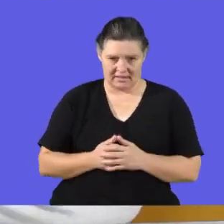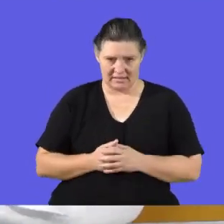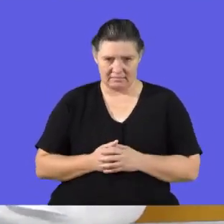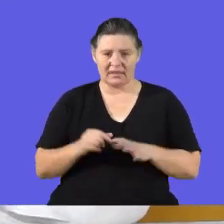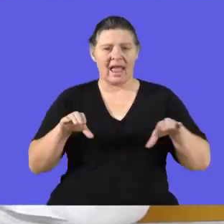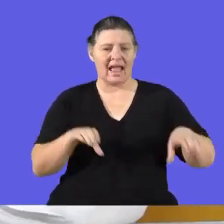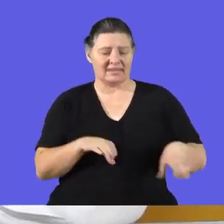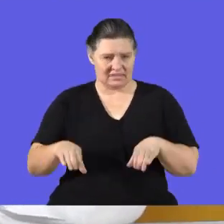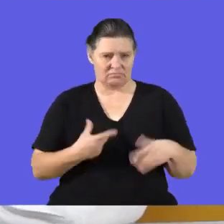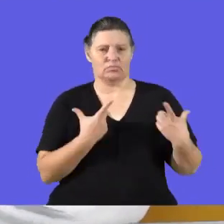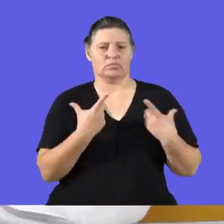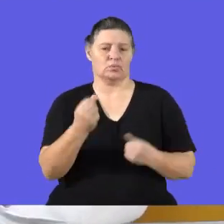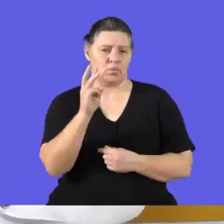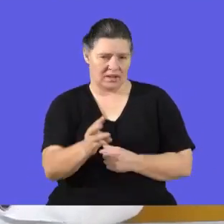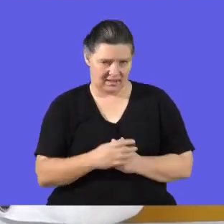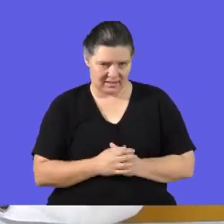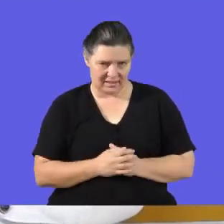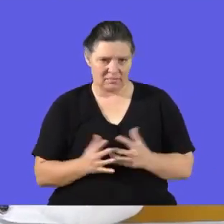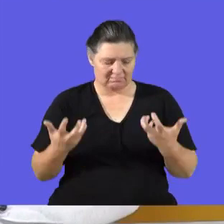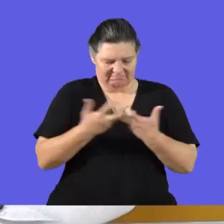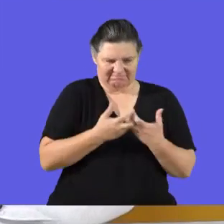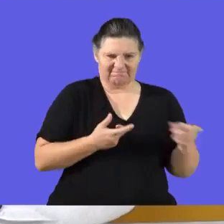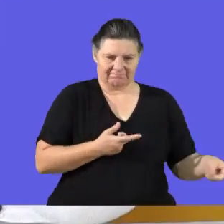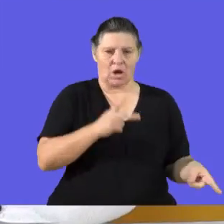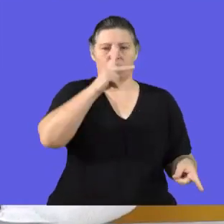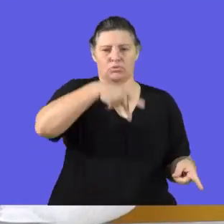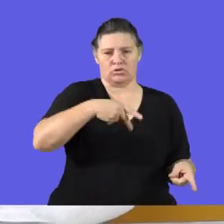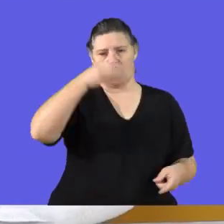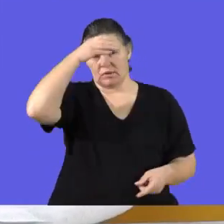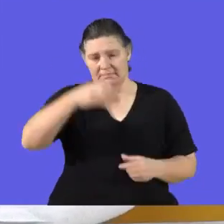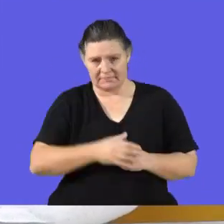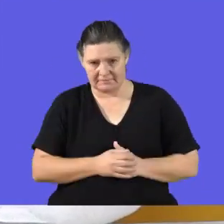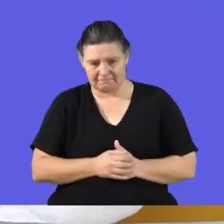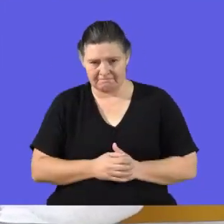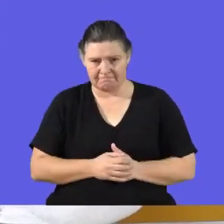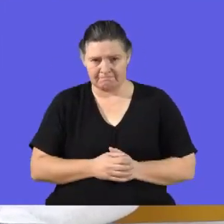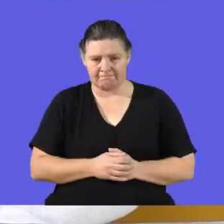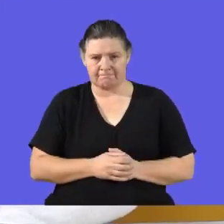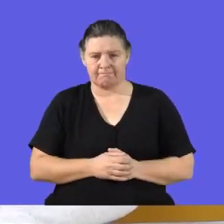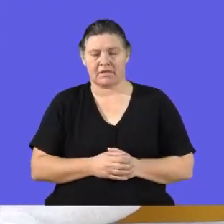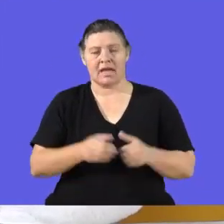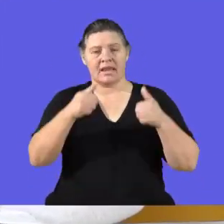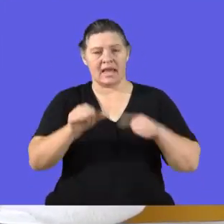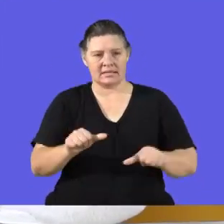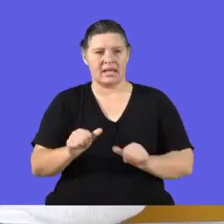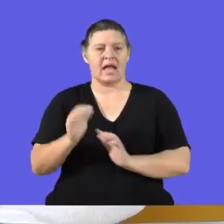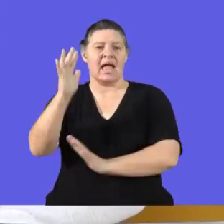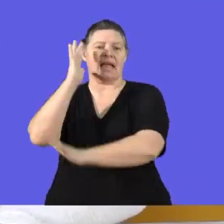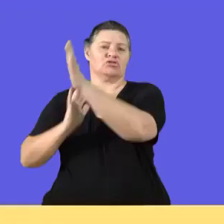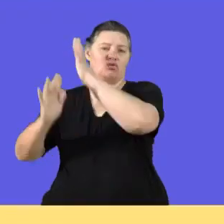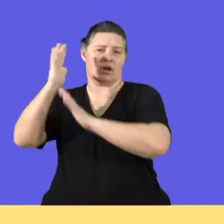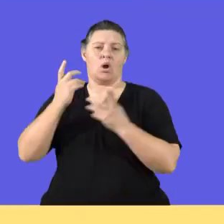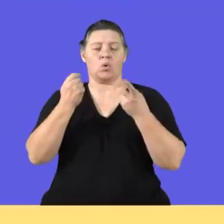concept. I also have activities that I'm going to do with you in line with the prudence concept. The next one is